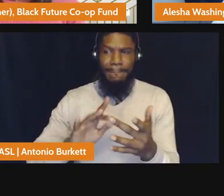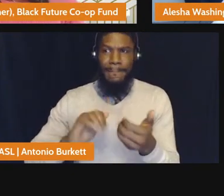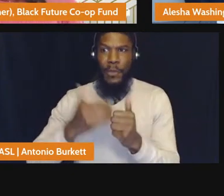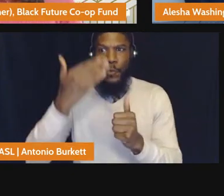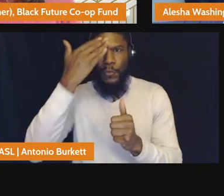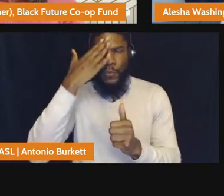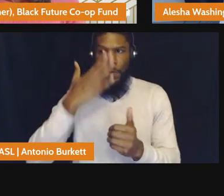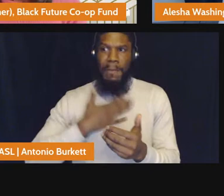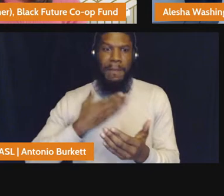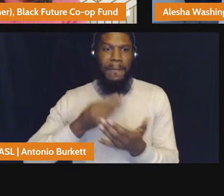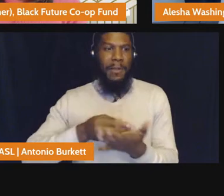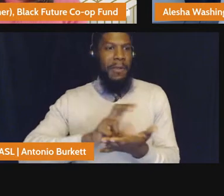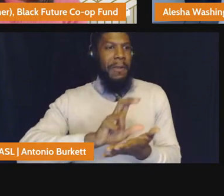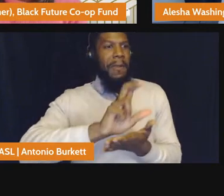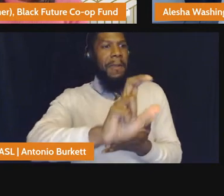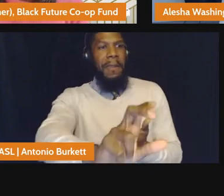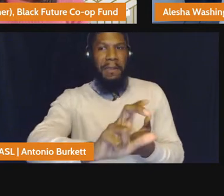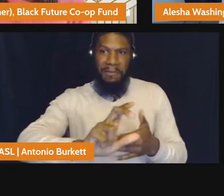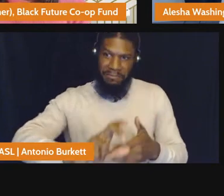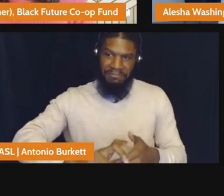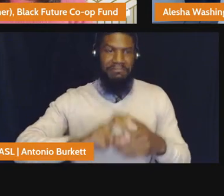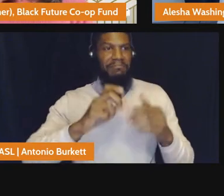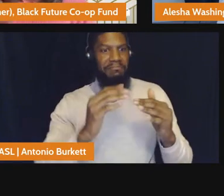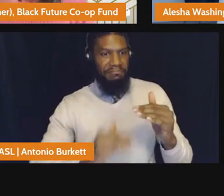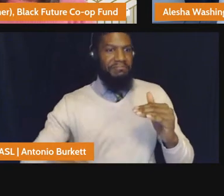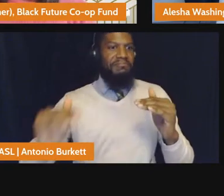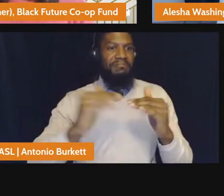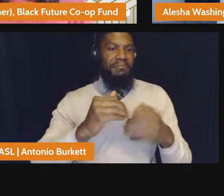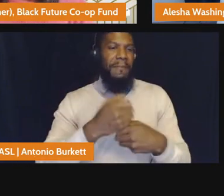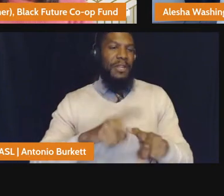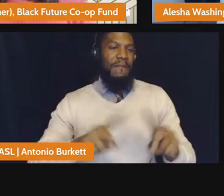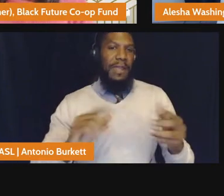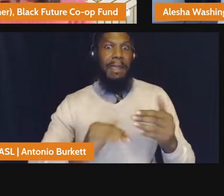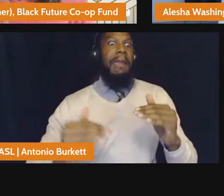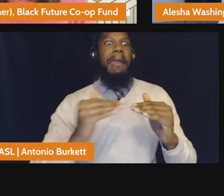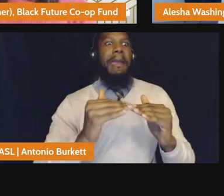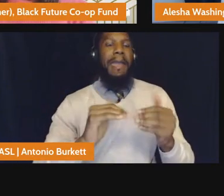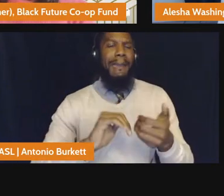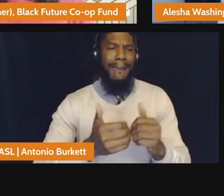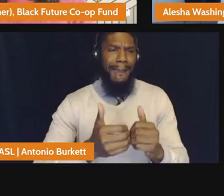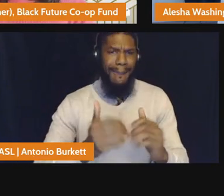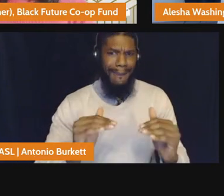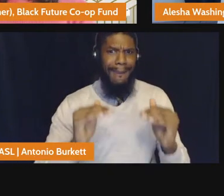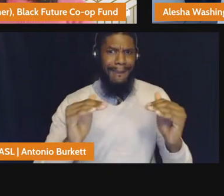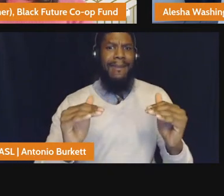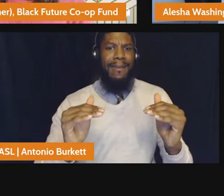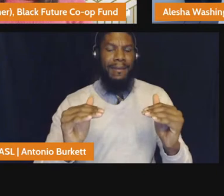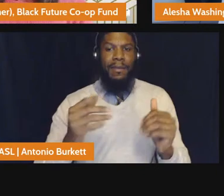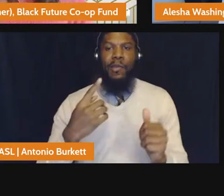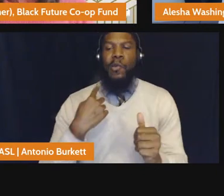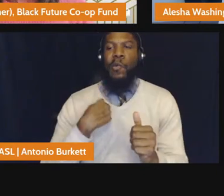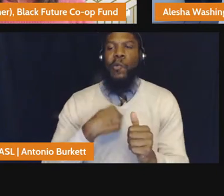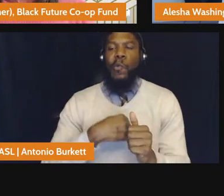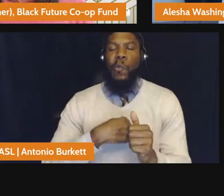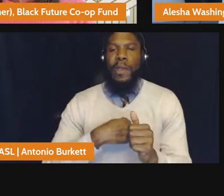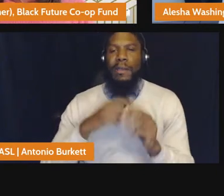The part that we've really been wrestling with and where we've been focusing a lot of our energies is on the relationship